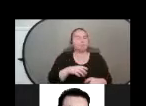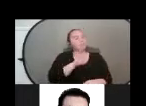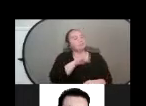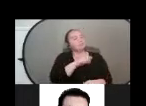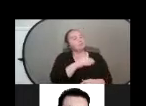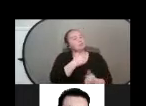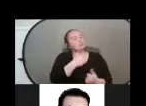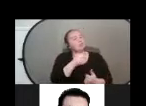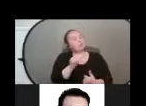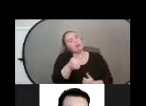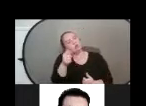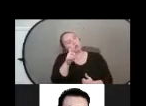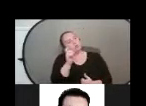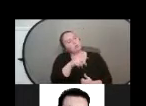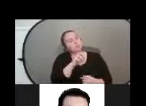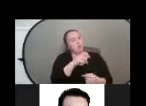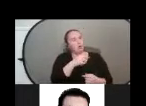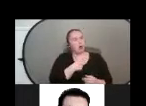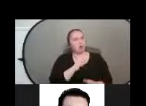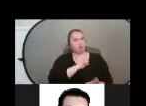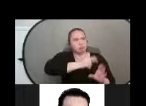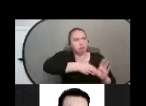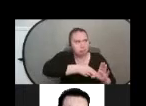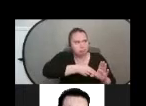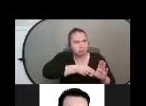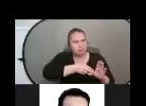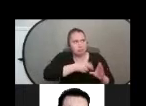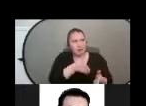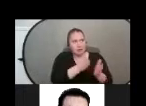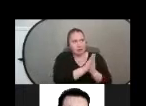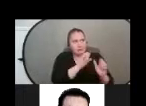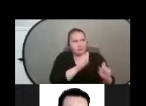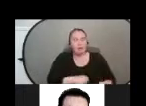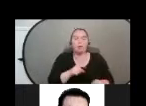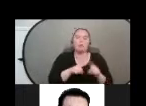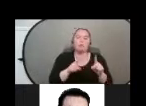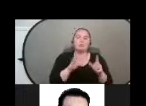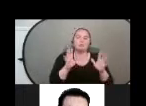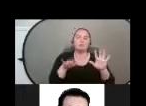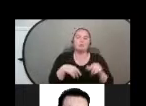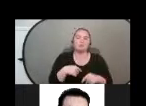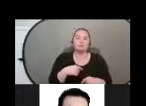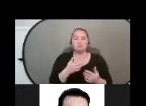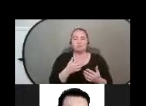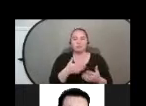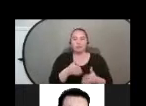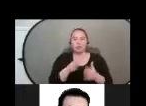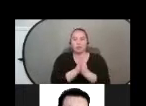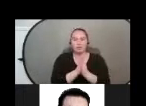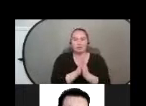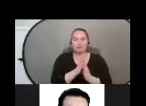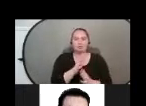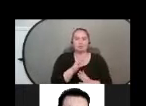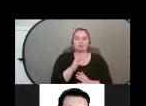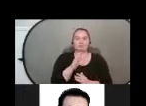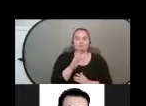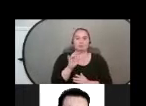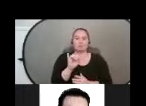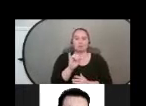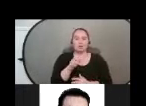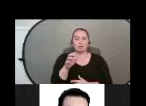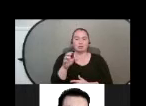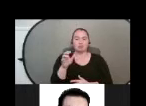another question, or can I jump in here? Well, I guess the only other thing that I would add to that, okay, is it possible to build an elementary school on the west side